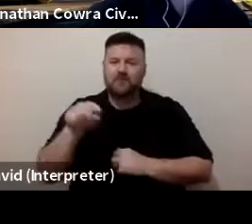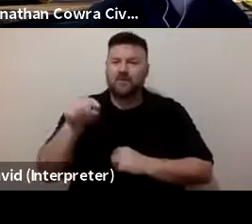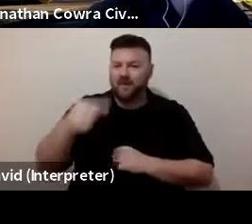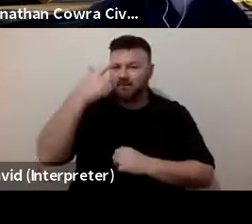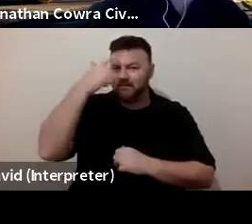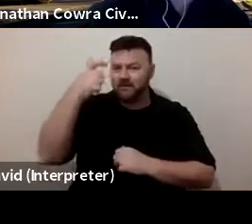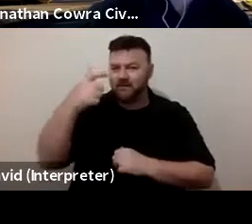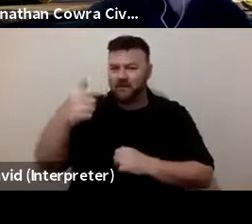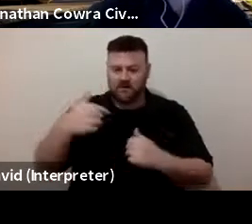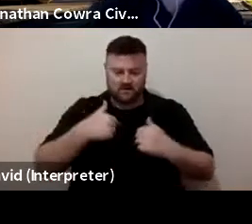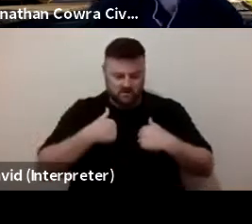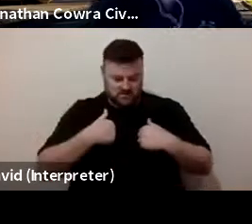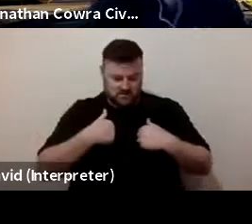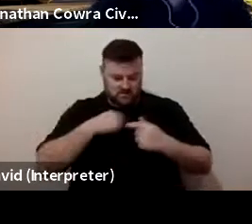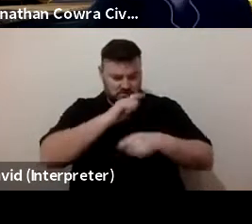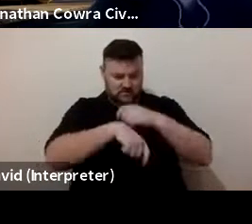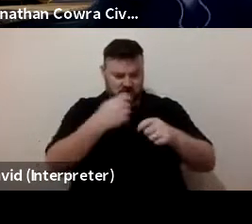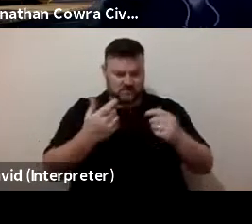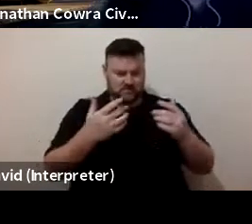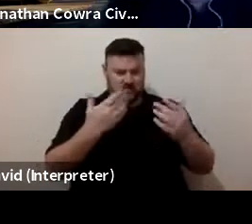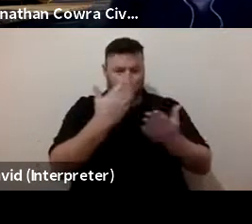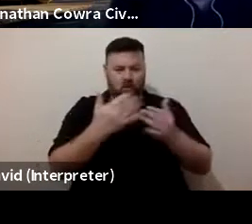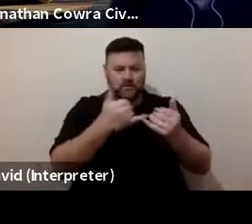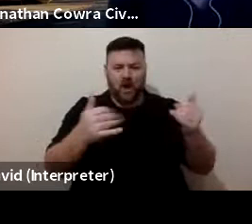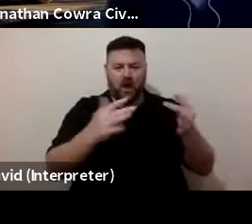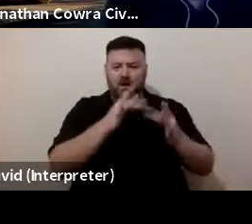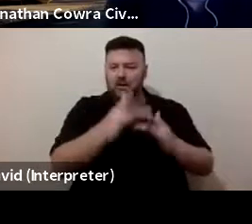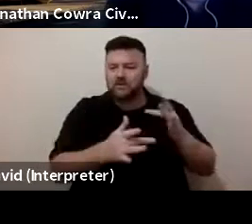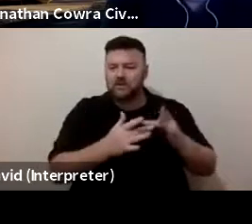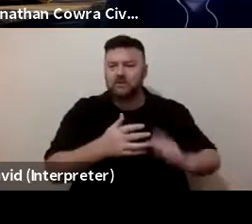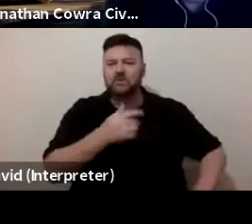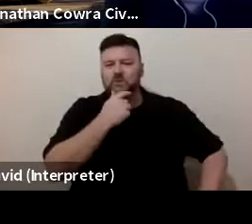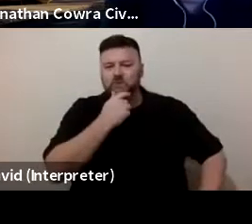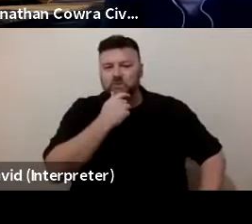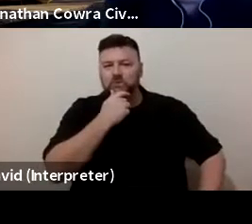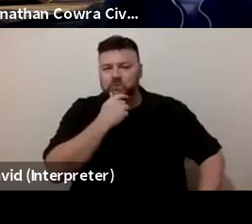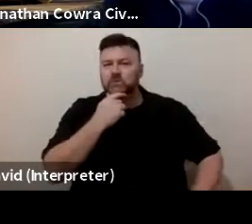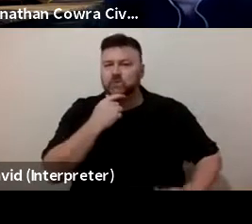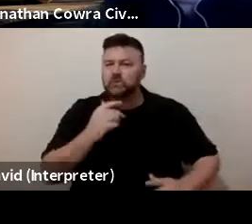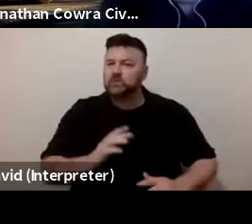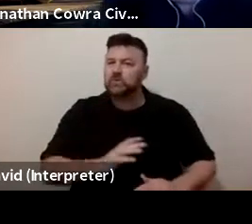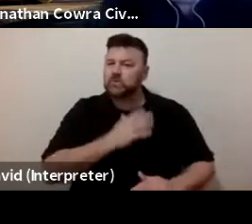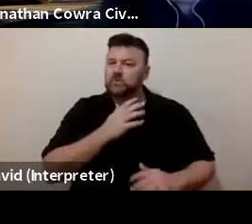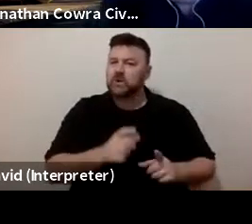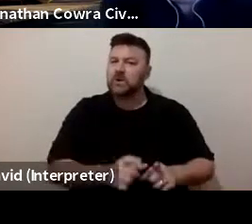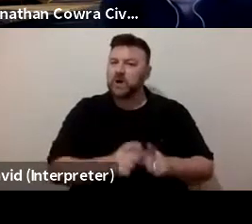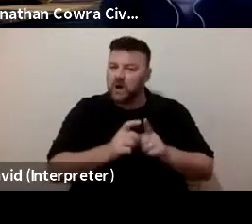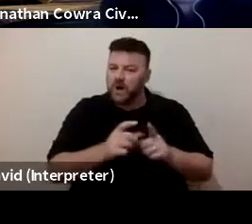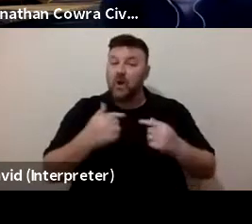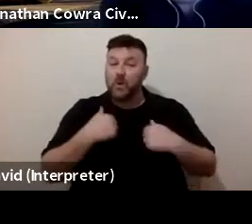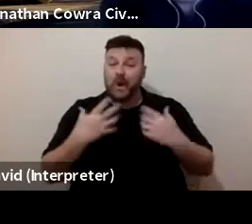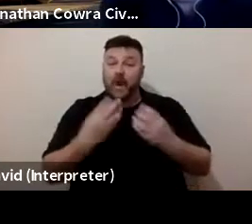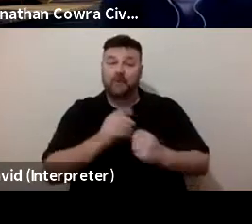all of that online was interesting. And what we spent 10 days with different artists,